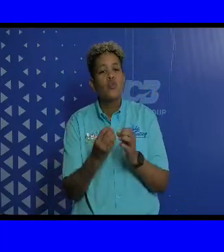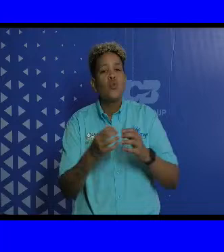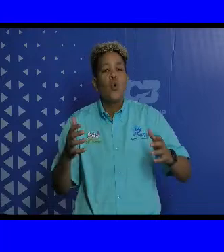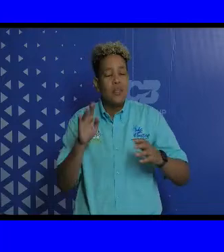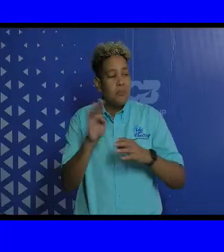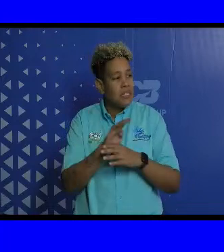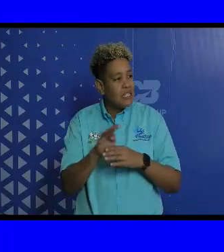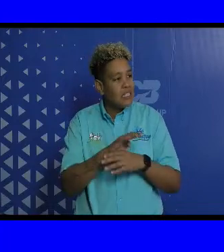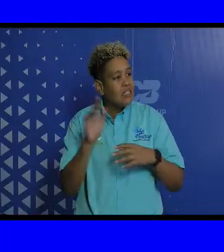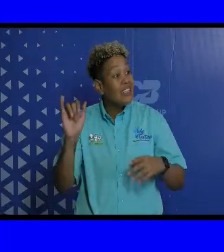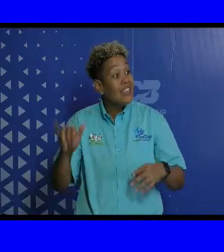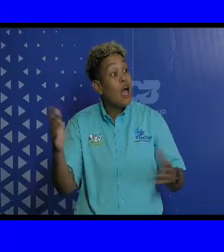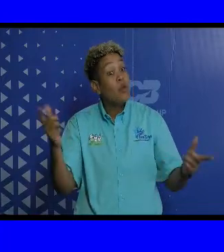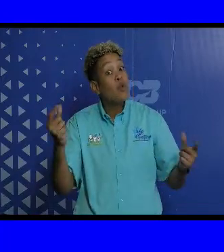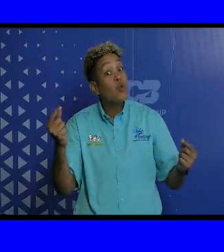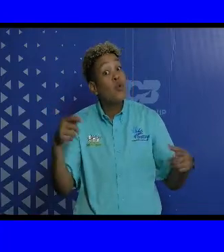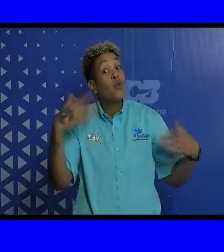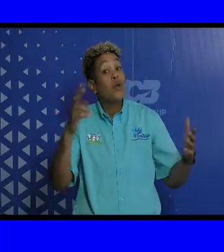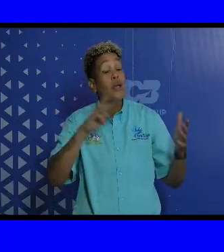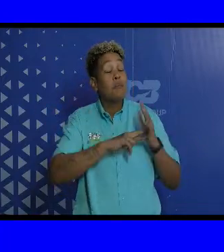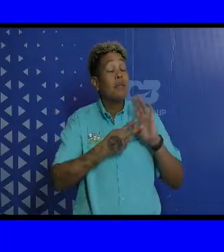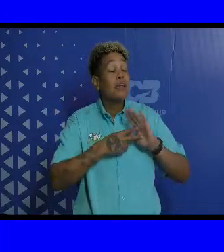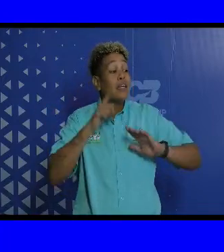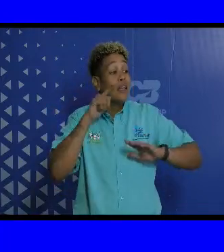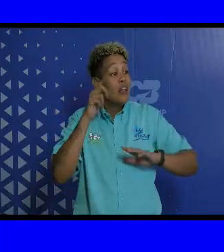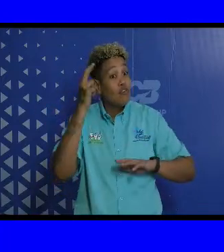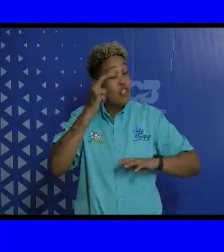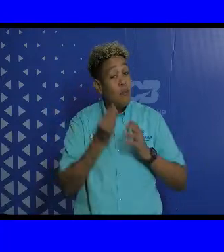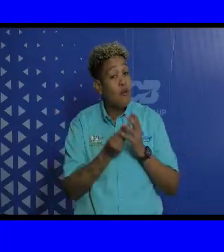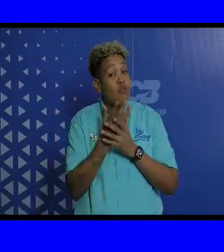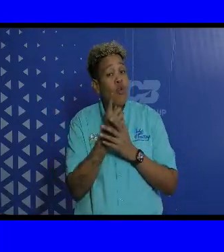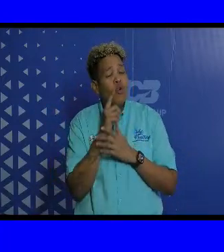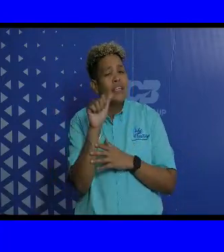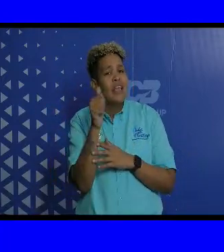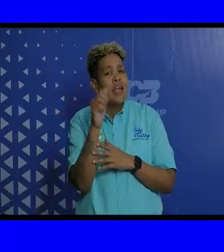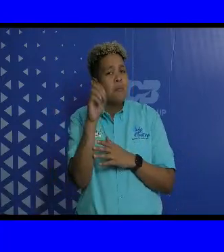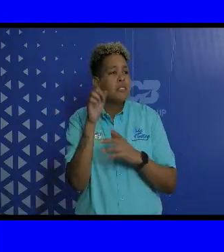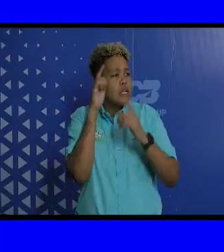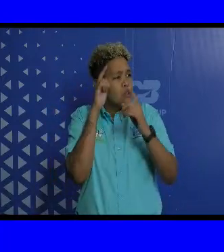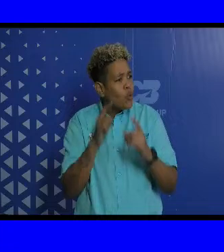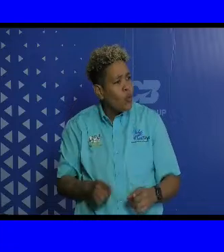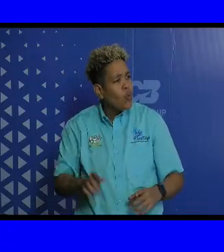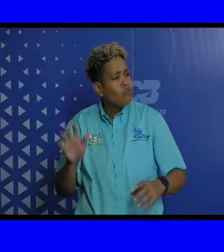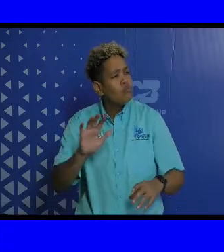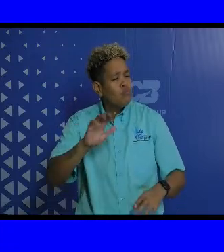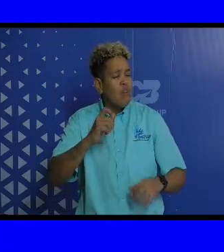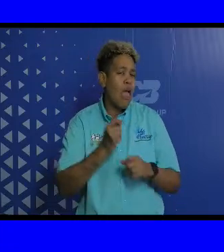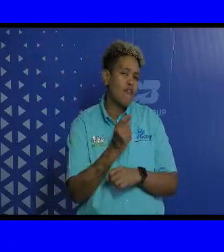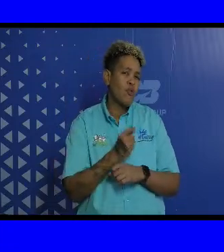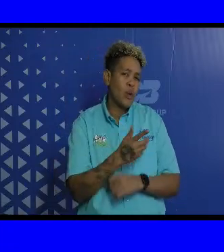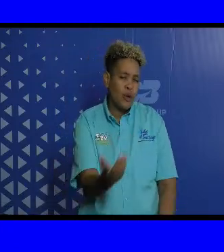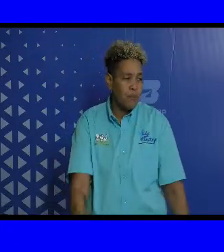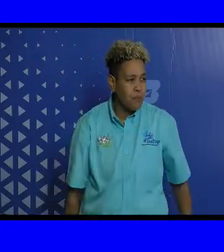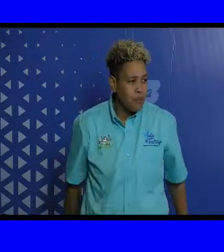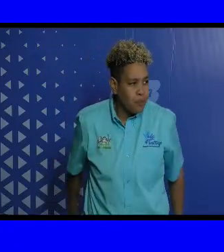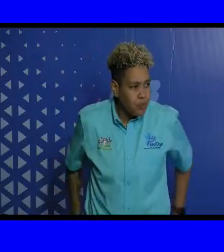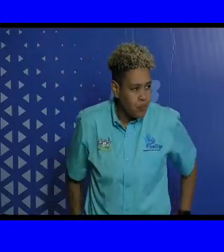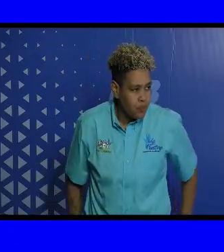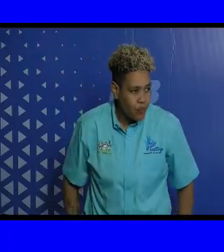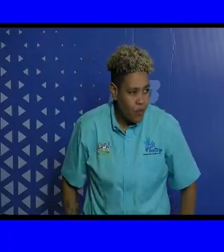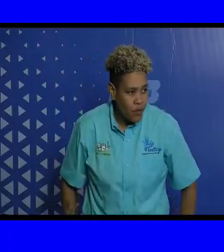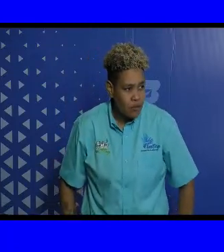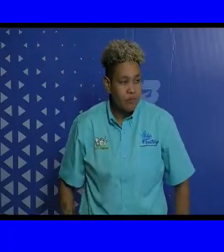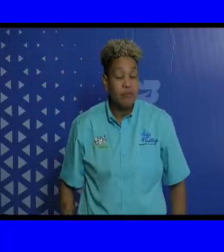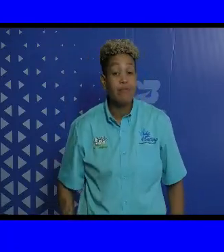business. What that would do is it means a reasonable growth target for us is in the area of around 10% per